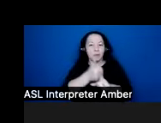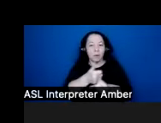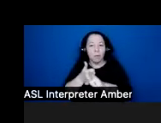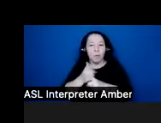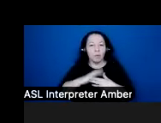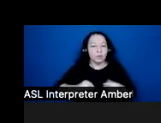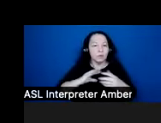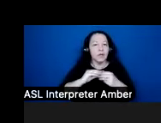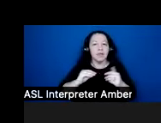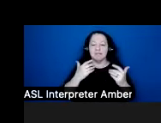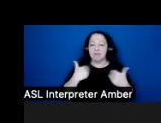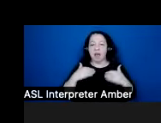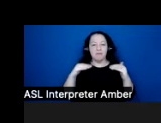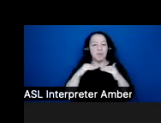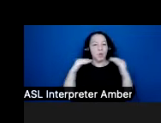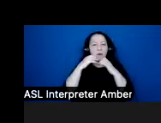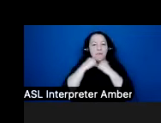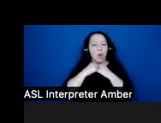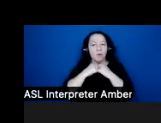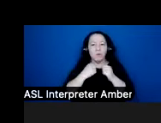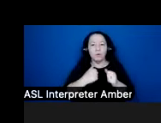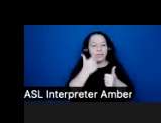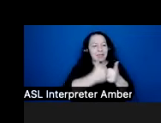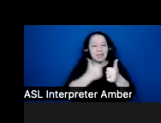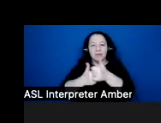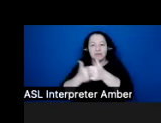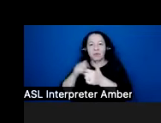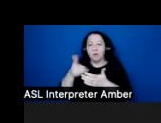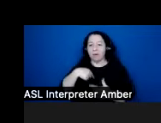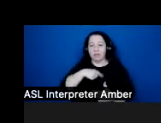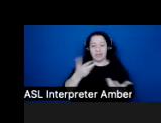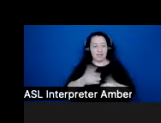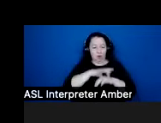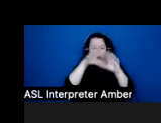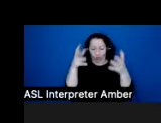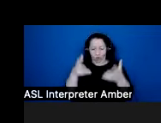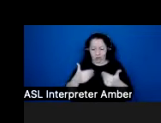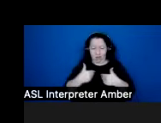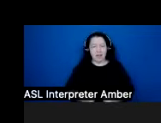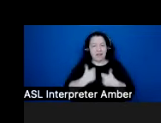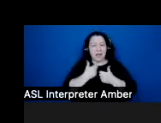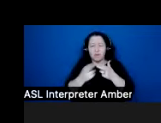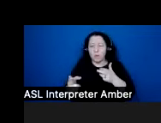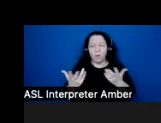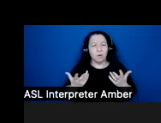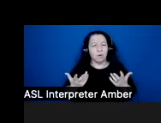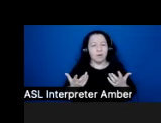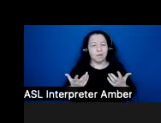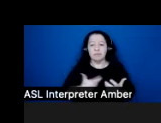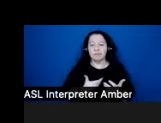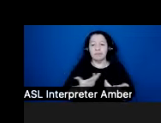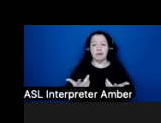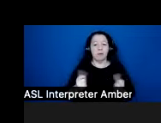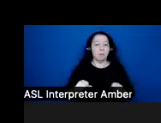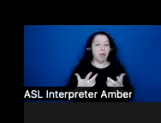the next, right? That we're all here on this earth for a short period of time, but that our contribution, whether some